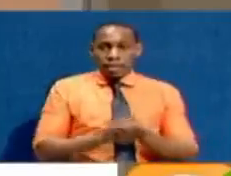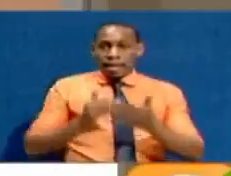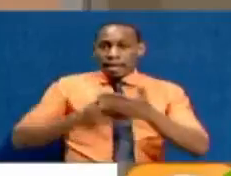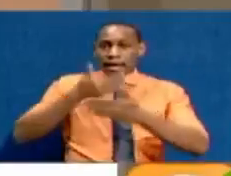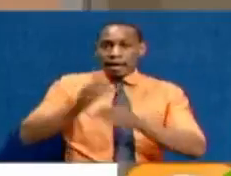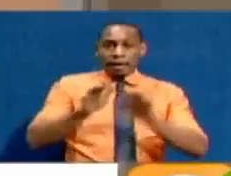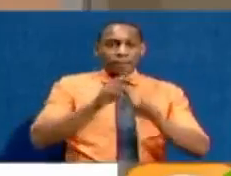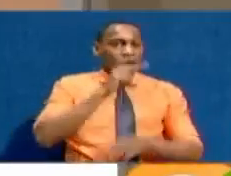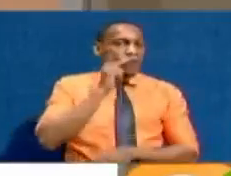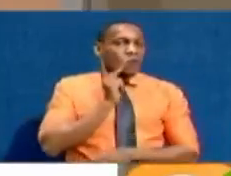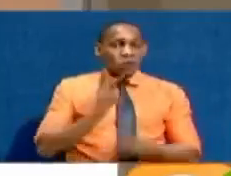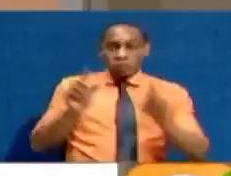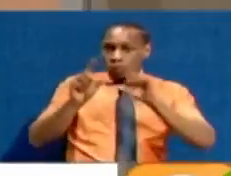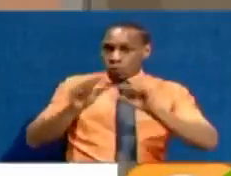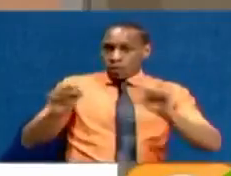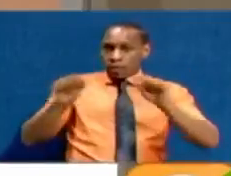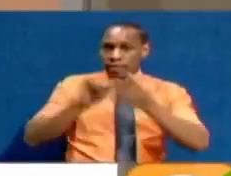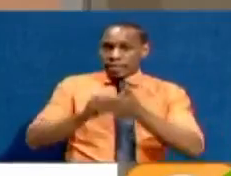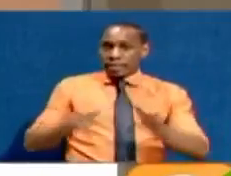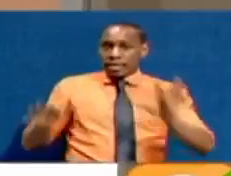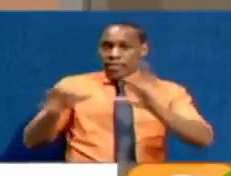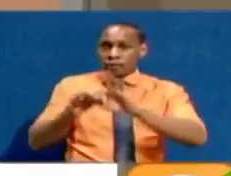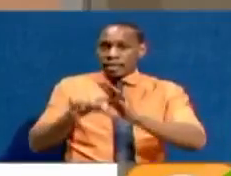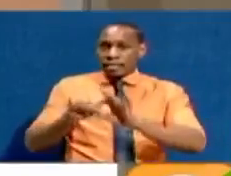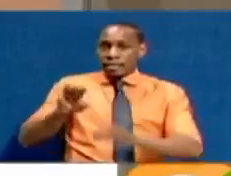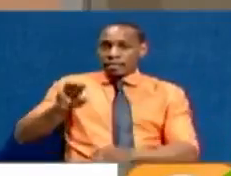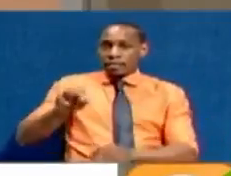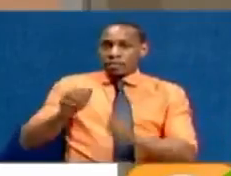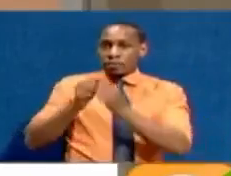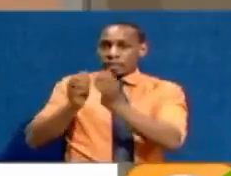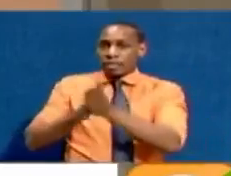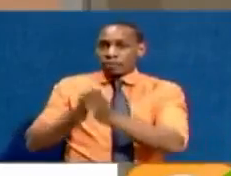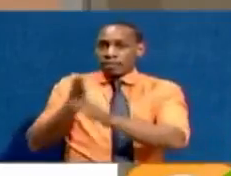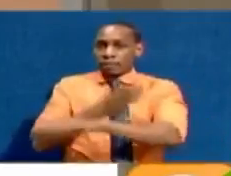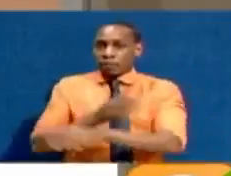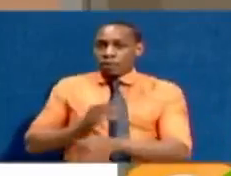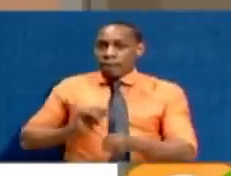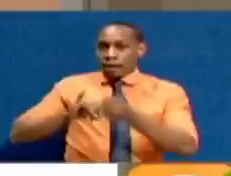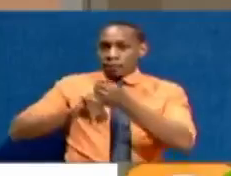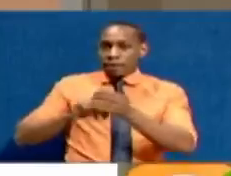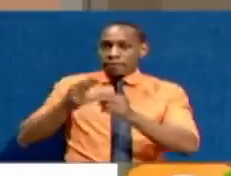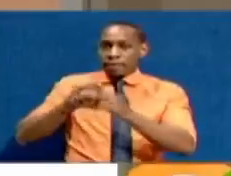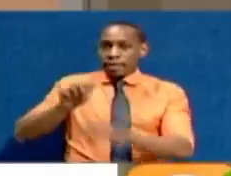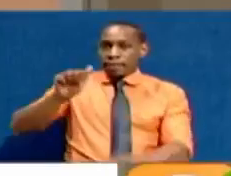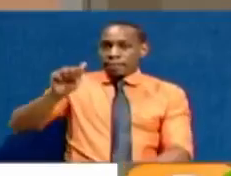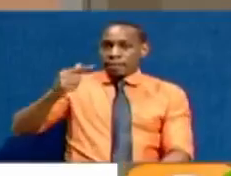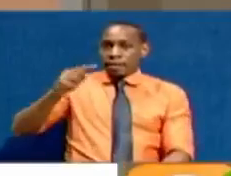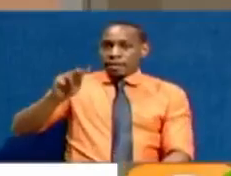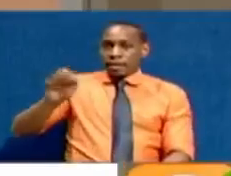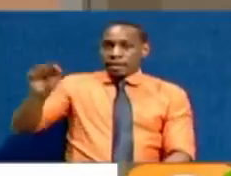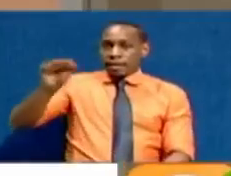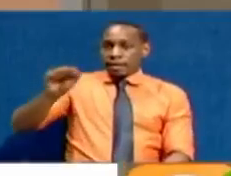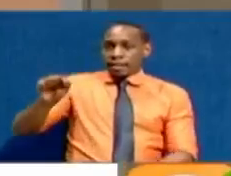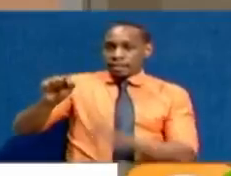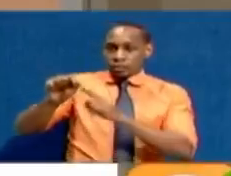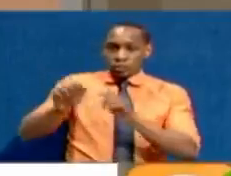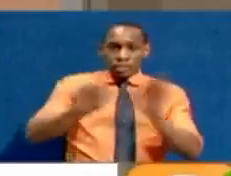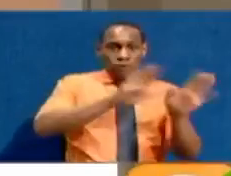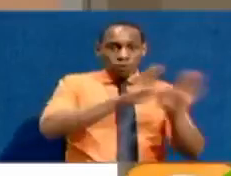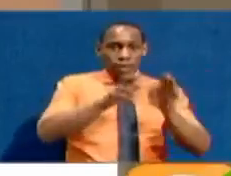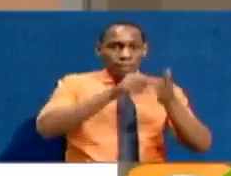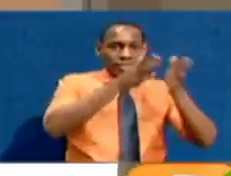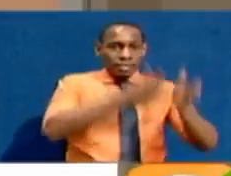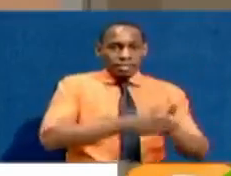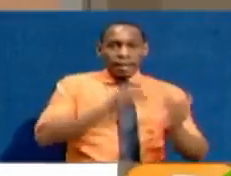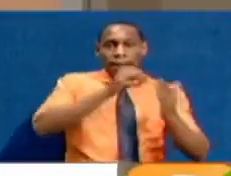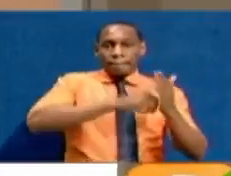the Wiper leader's comment about reuniting Muthama with his ex-wife Agnes Kavindu, who is Wiper